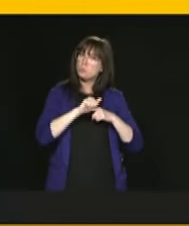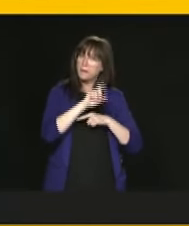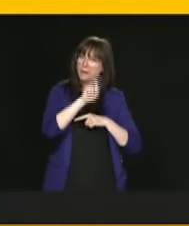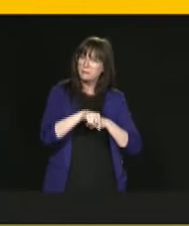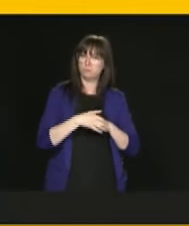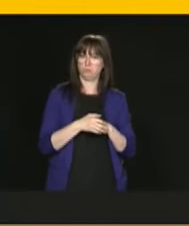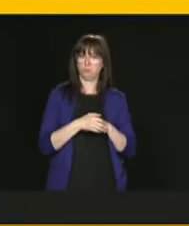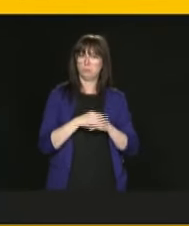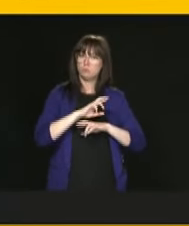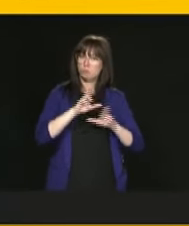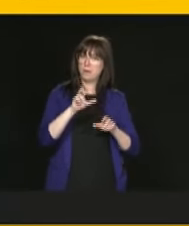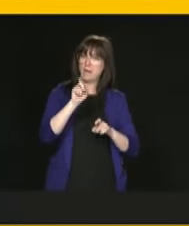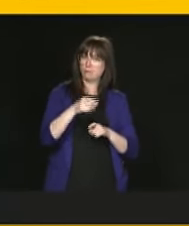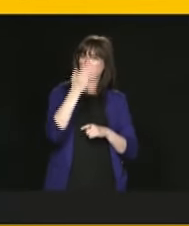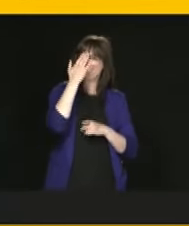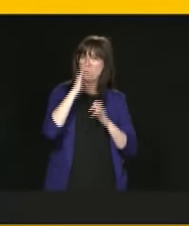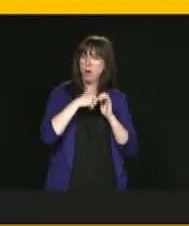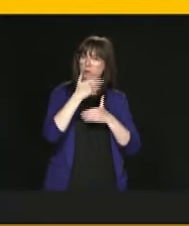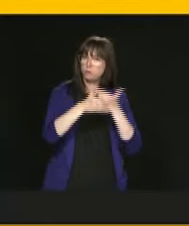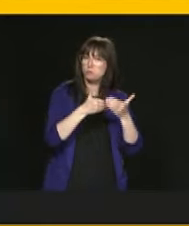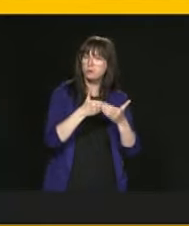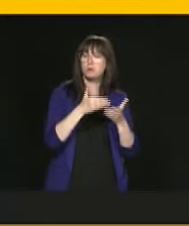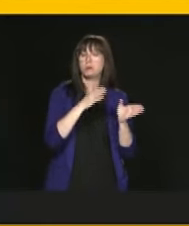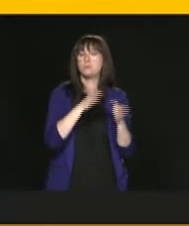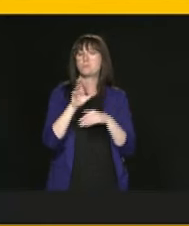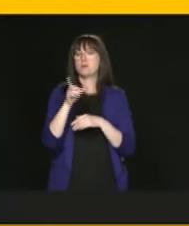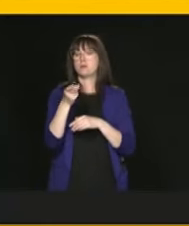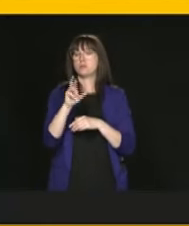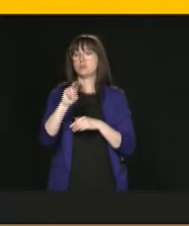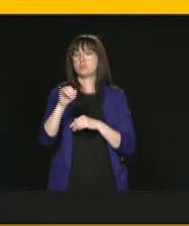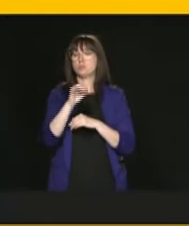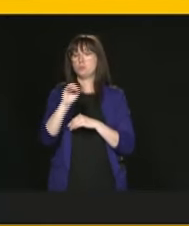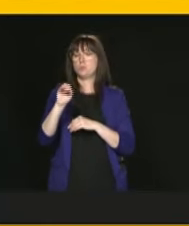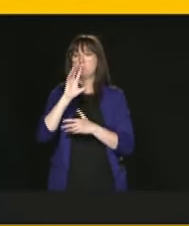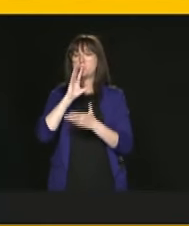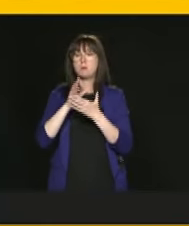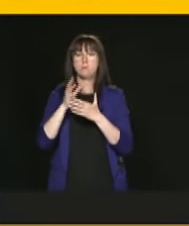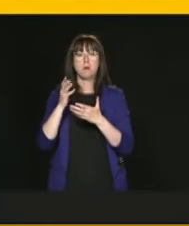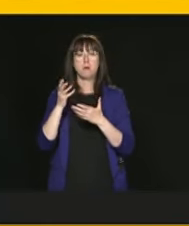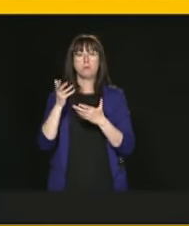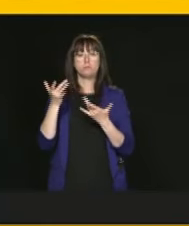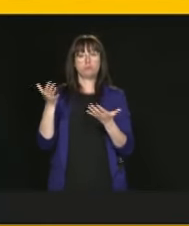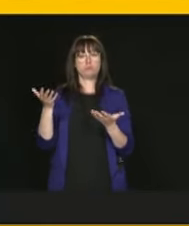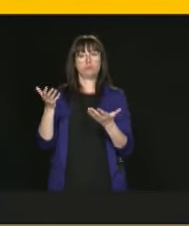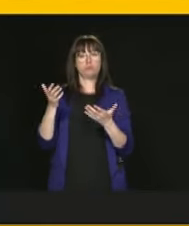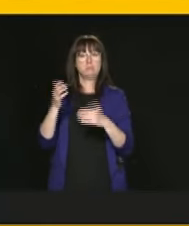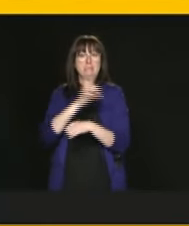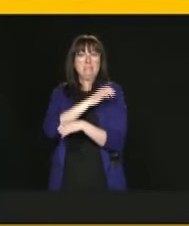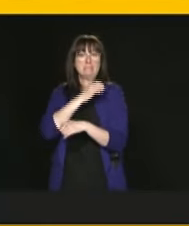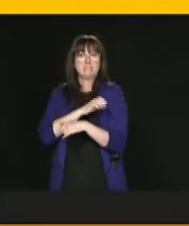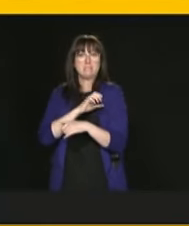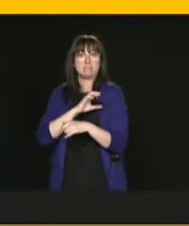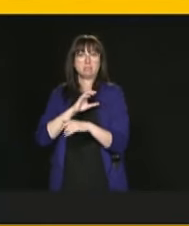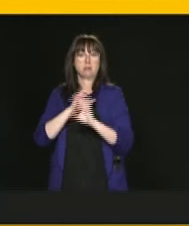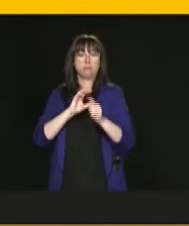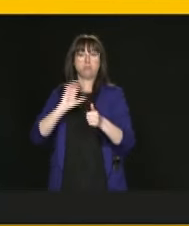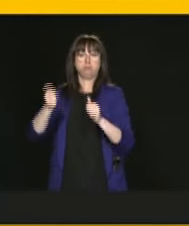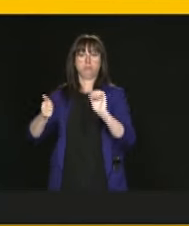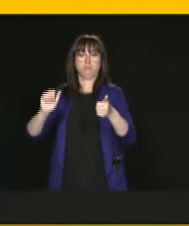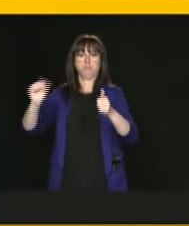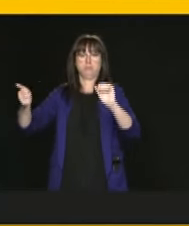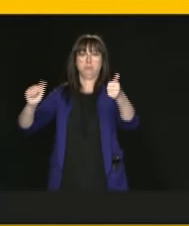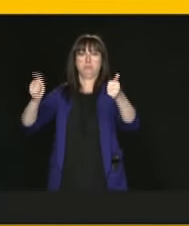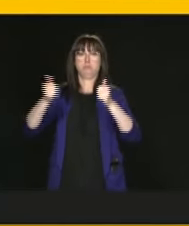maybe making those testing clinics closer to where people are. We talked